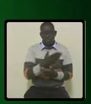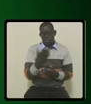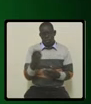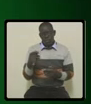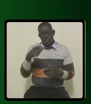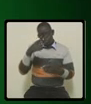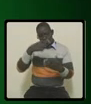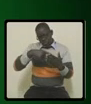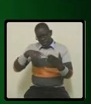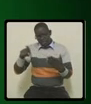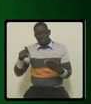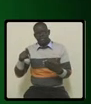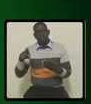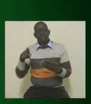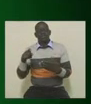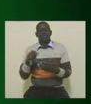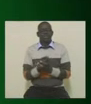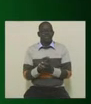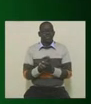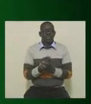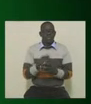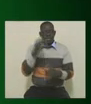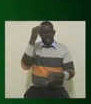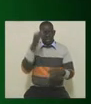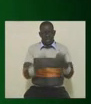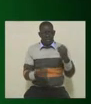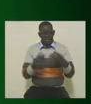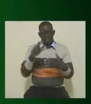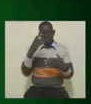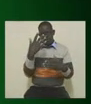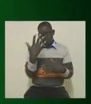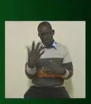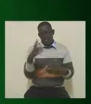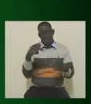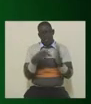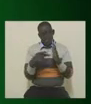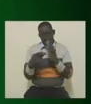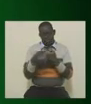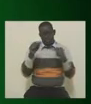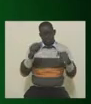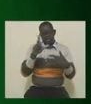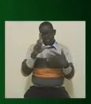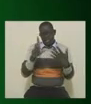correct answers will also be entered into our lucky draw at the end of the 5 programs in this